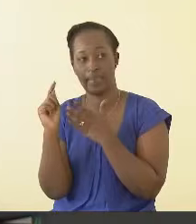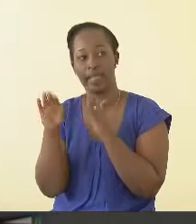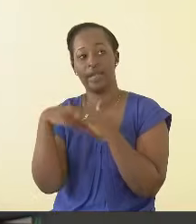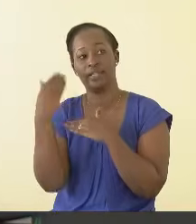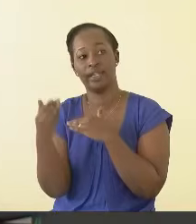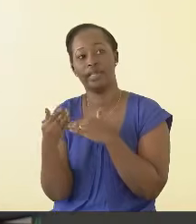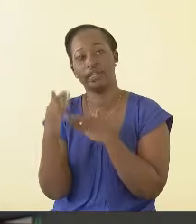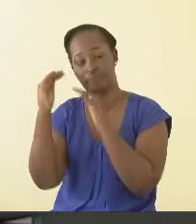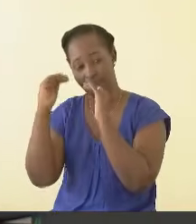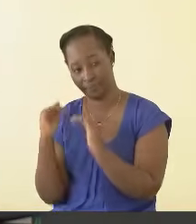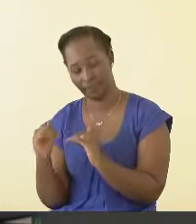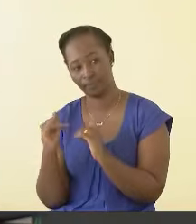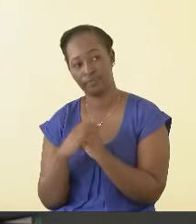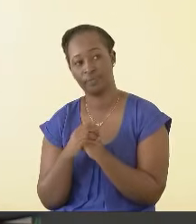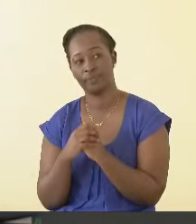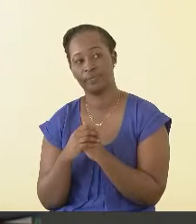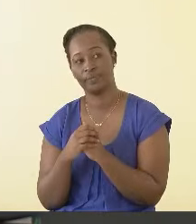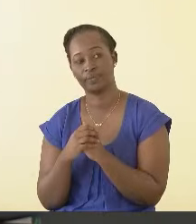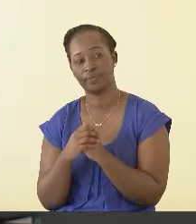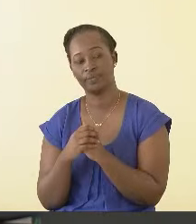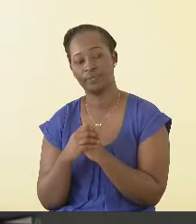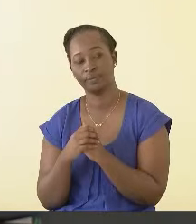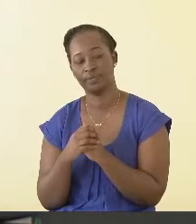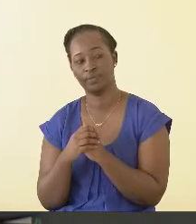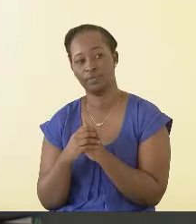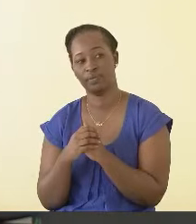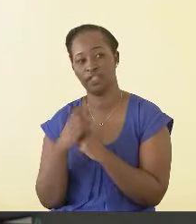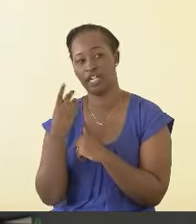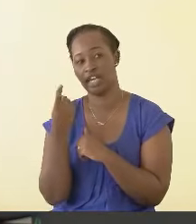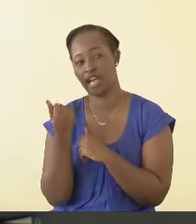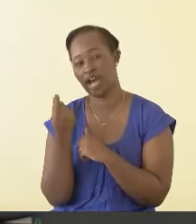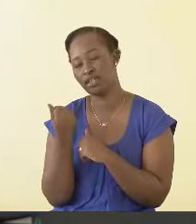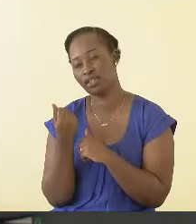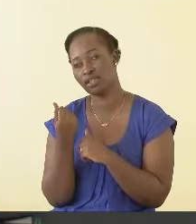then you again add the cash